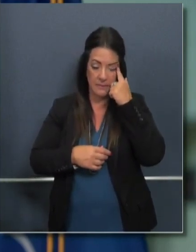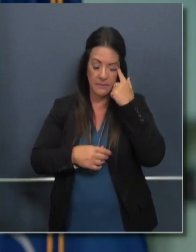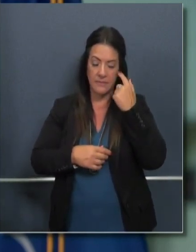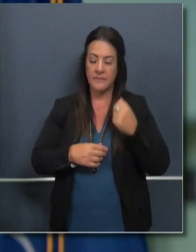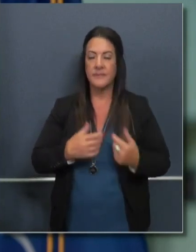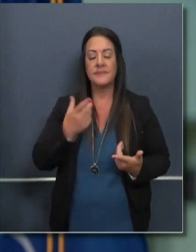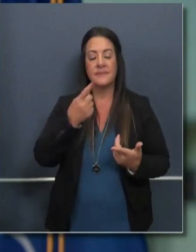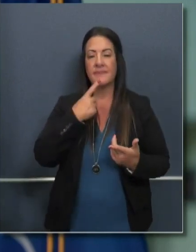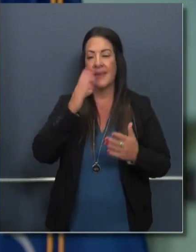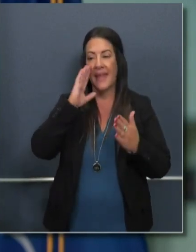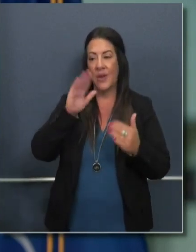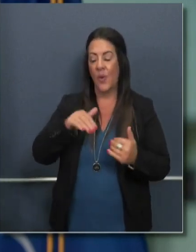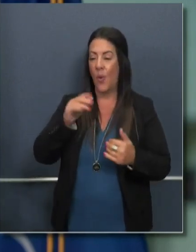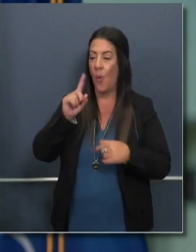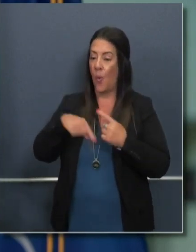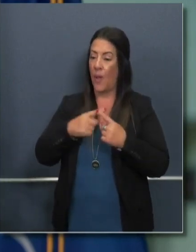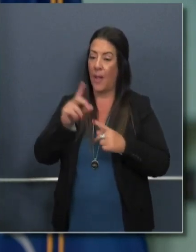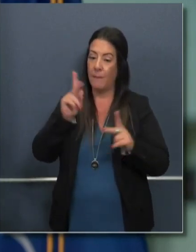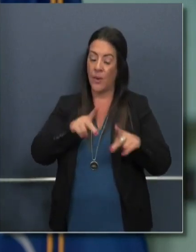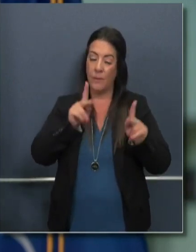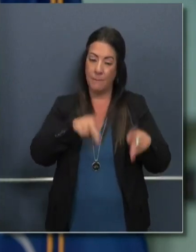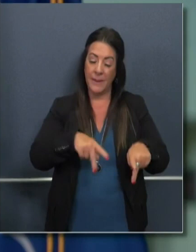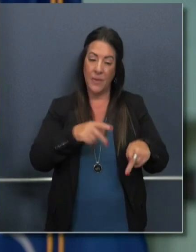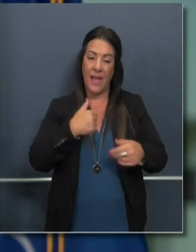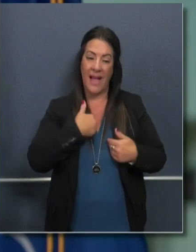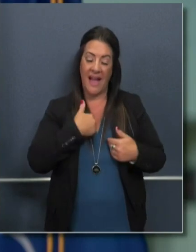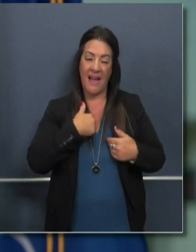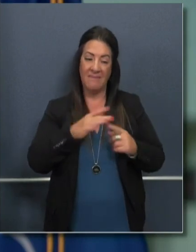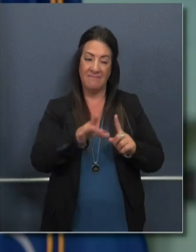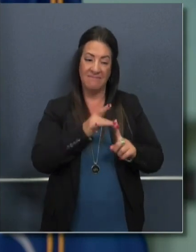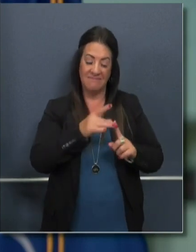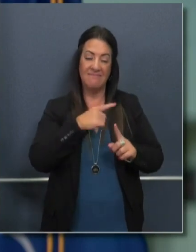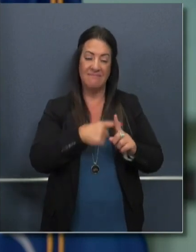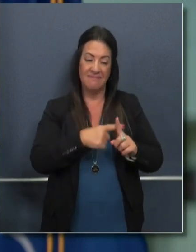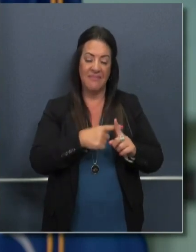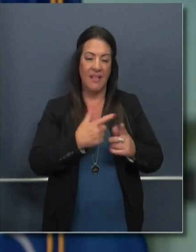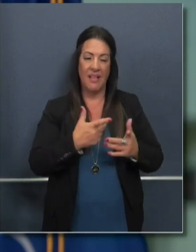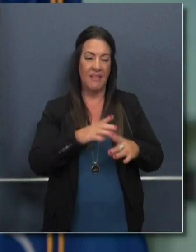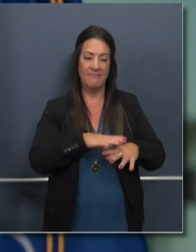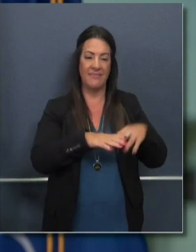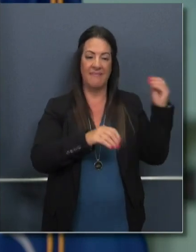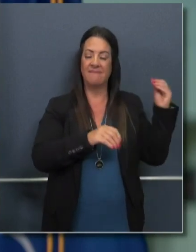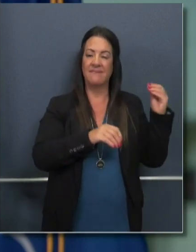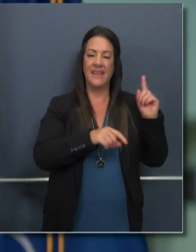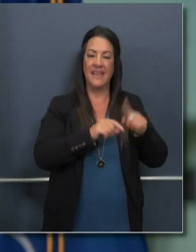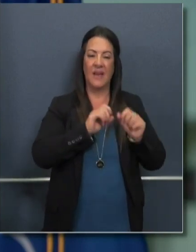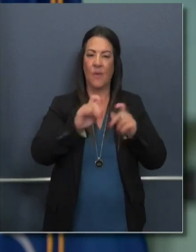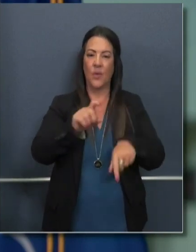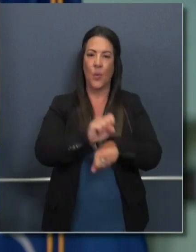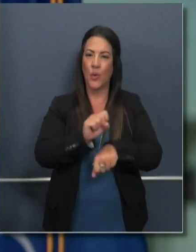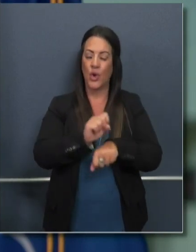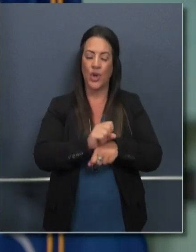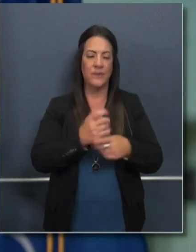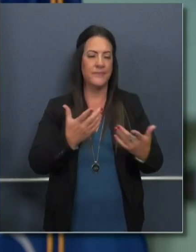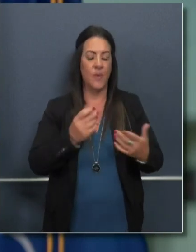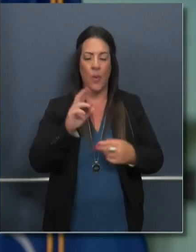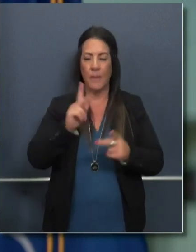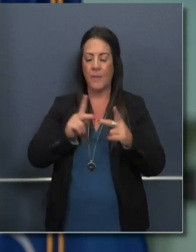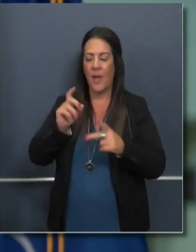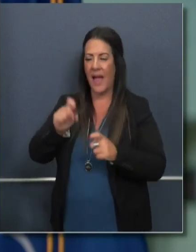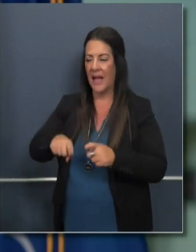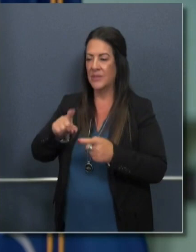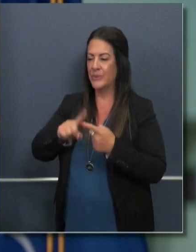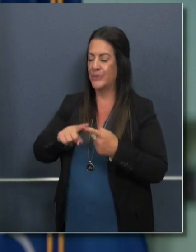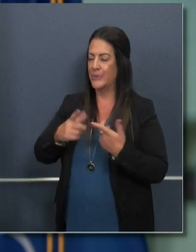potentially quarantine an individual, that has huge economic consequence on that individual. In order to encourage the kind